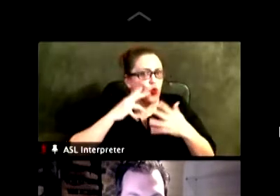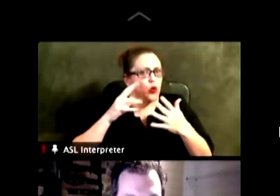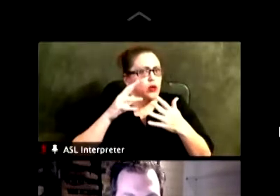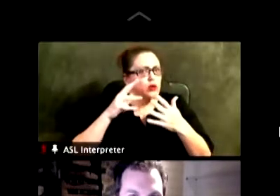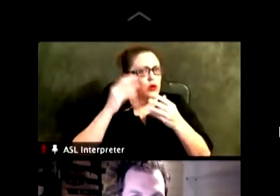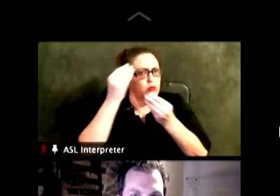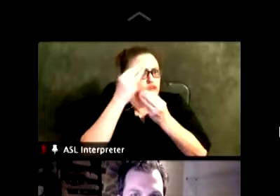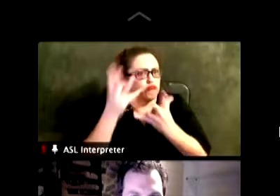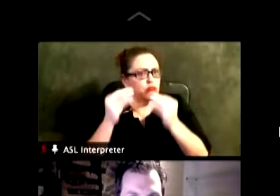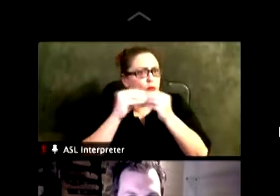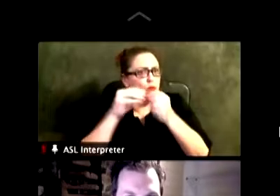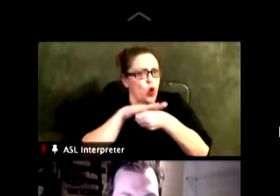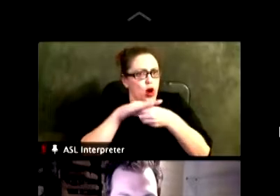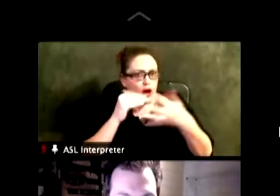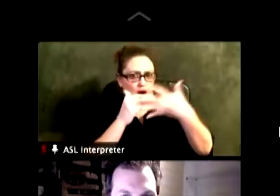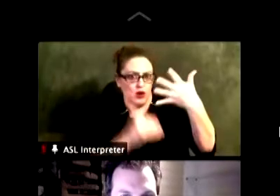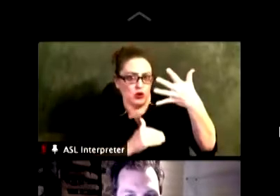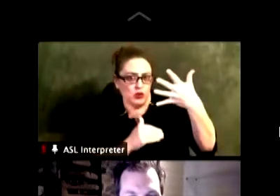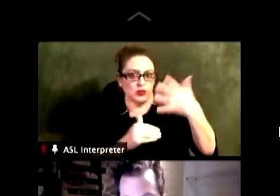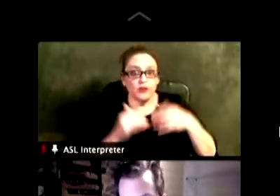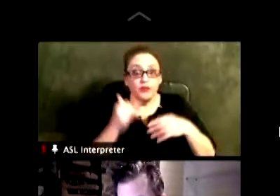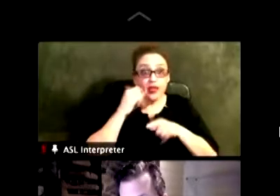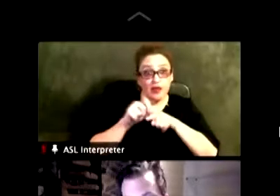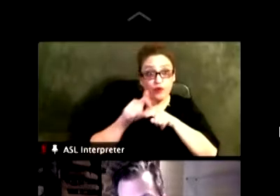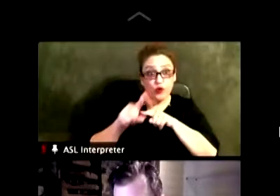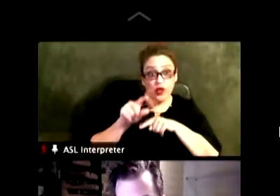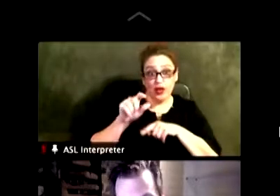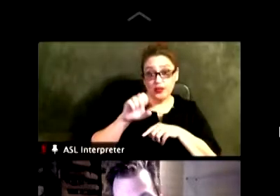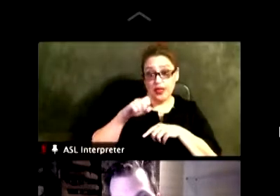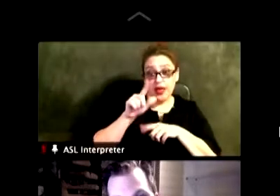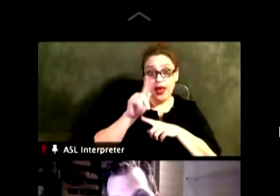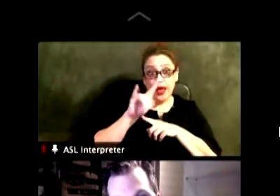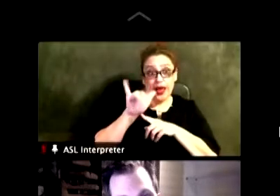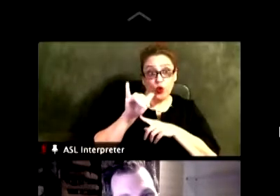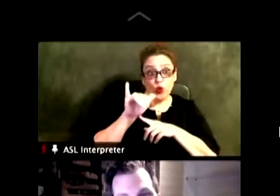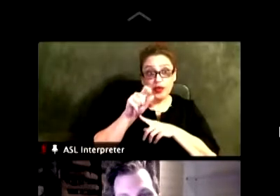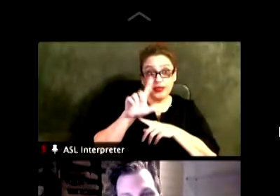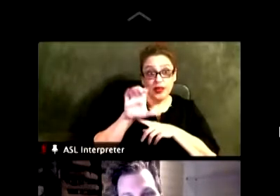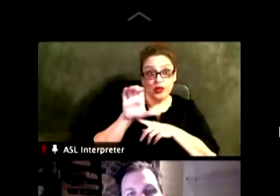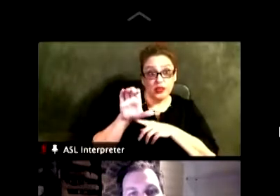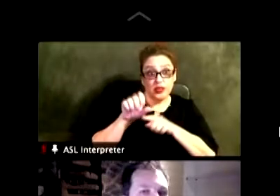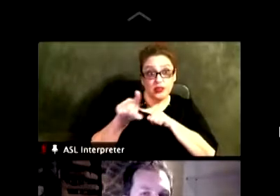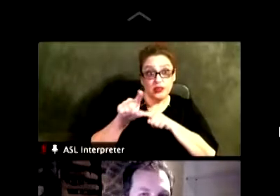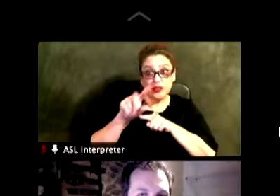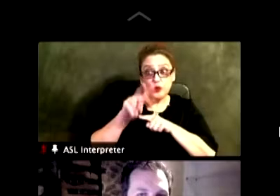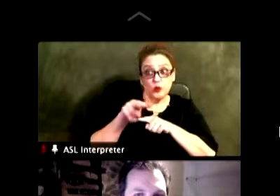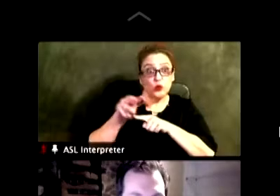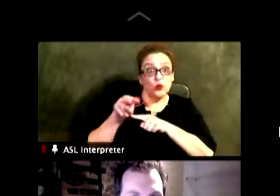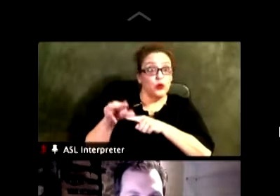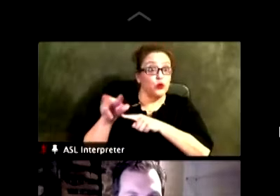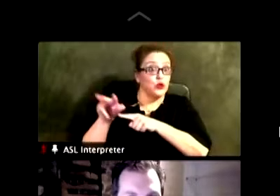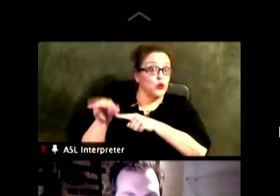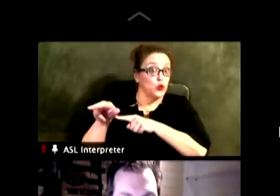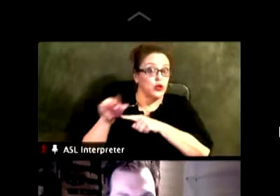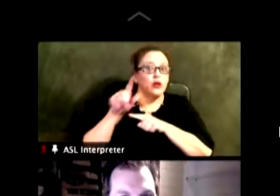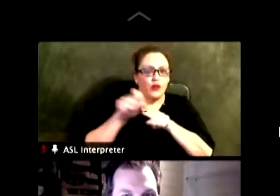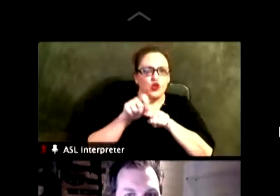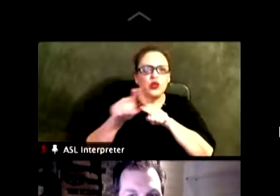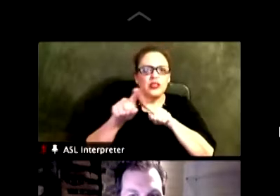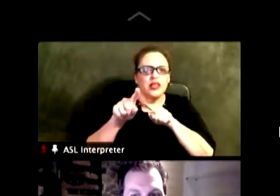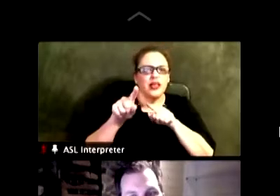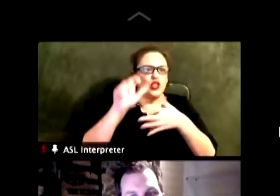texted EQUITYSLC to 22333, once that text goes through, you can just text the letter of your choice and the